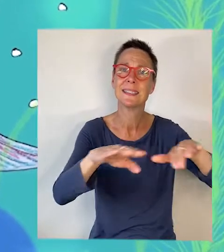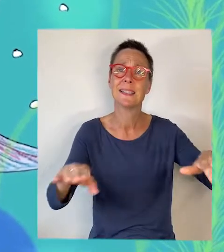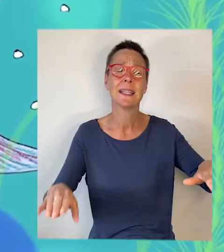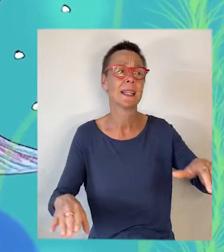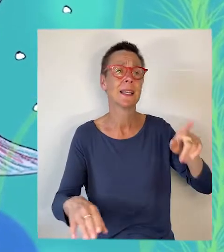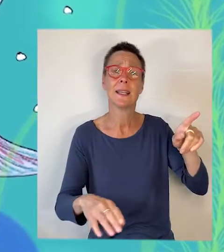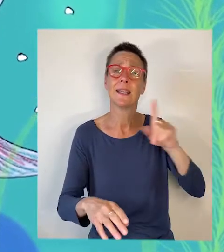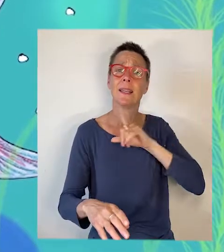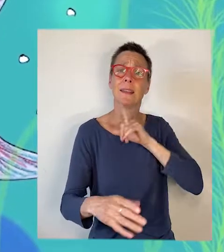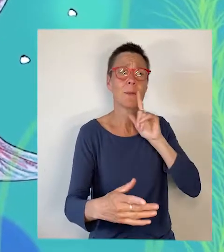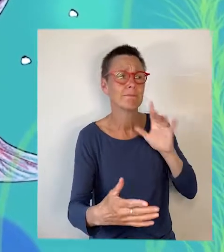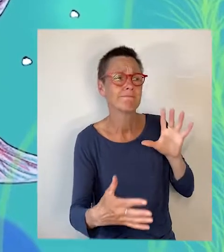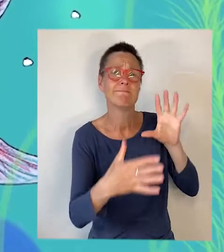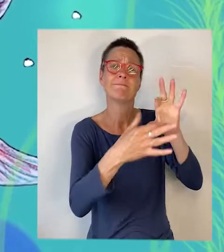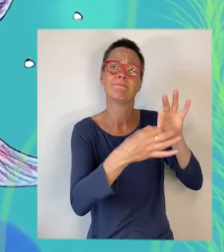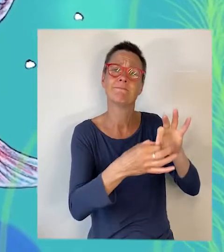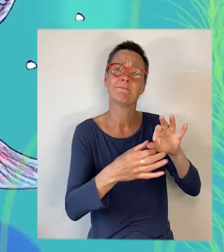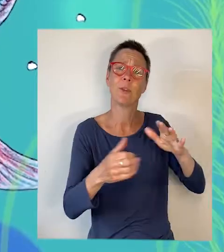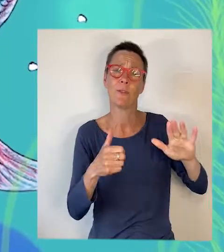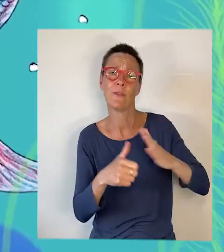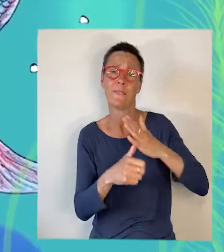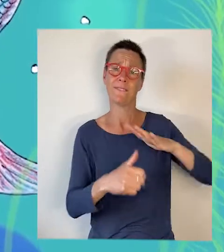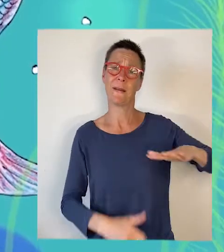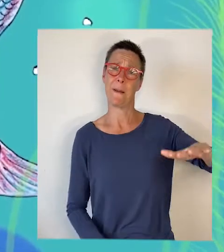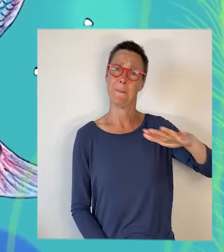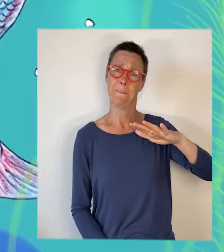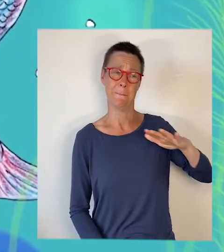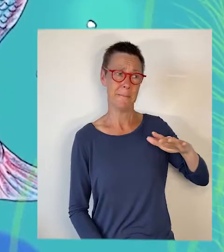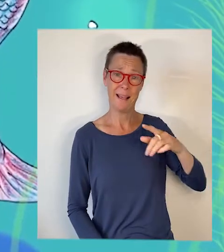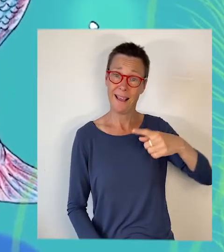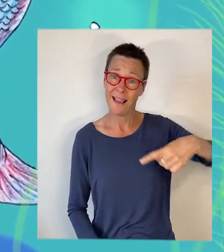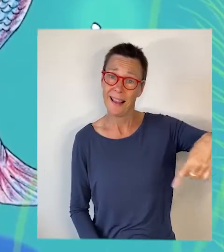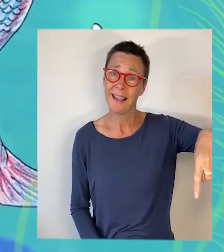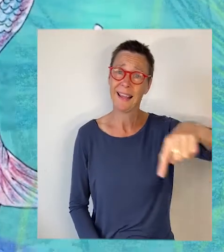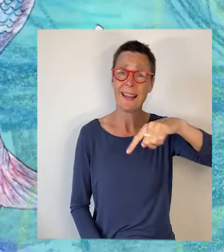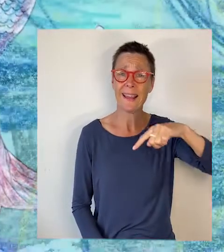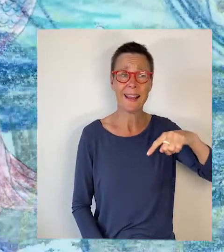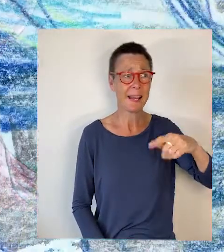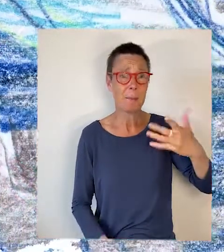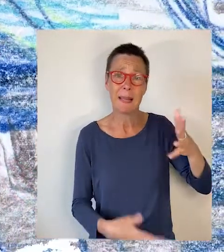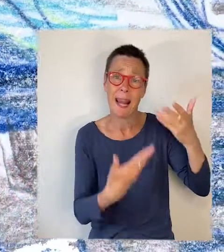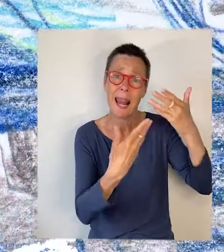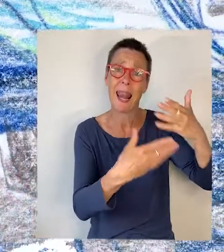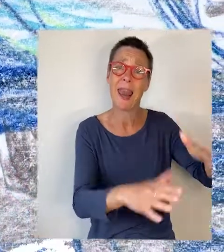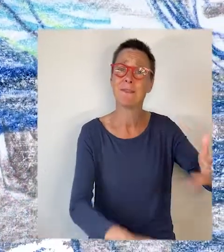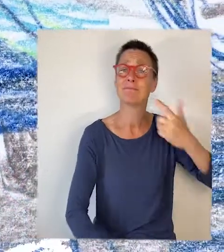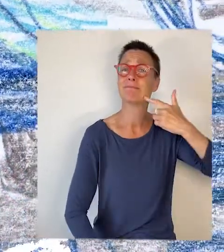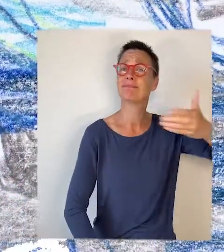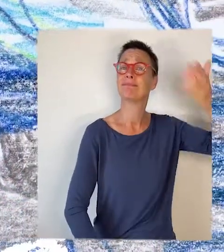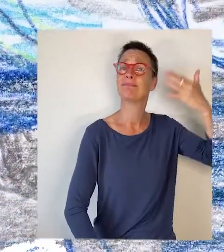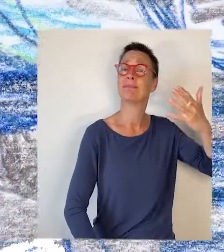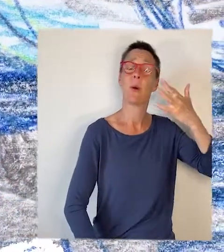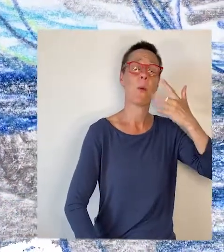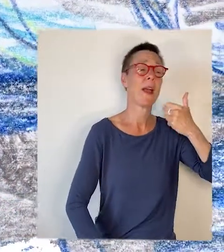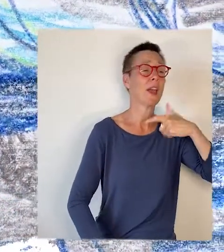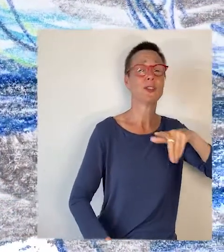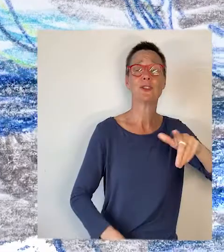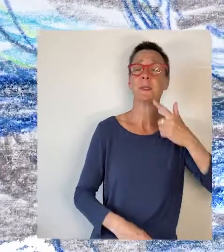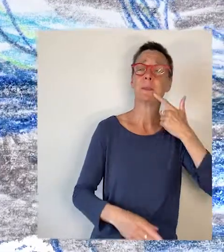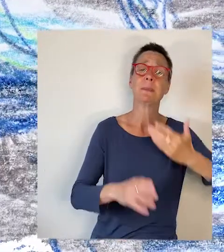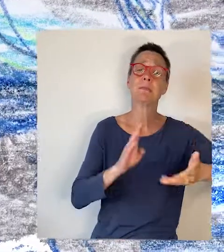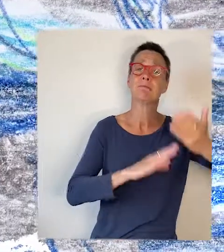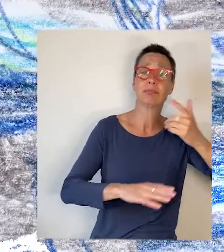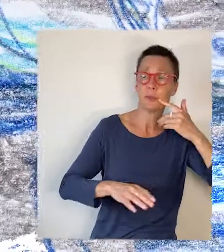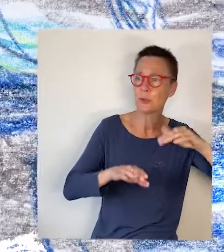she had her relations to find, all the family she'd left behind when she'd